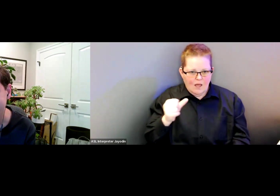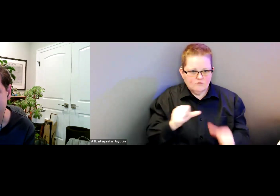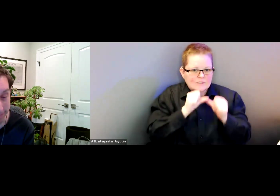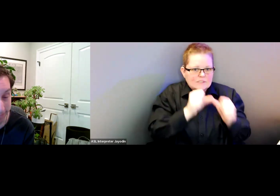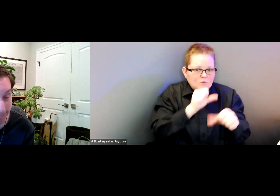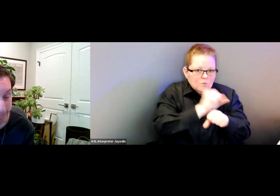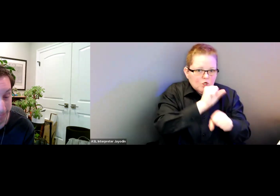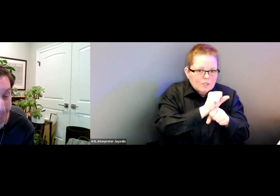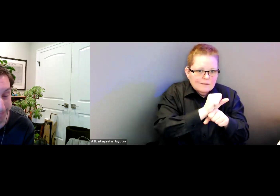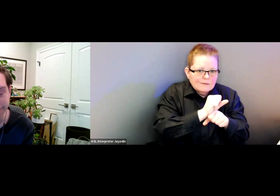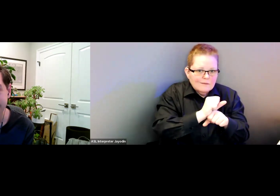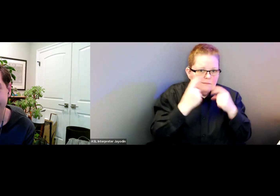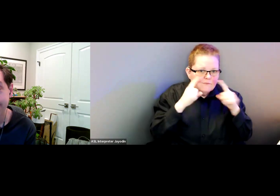effectively?